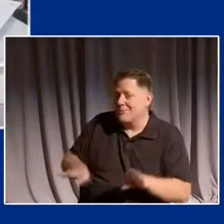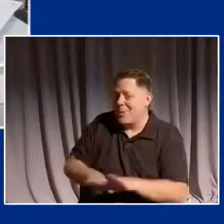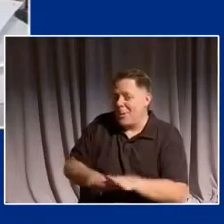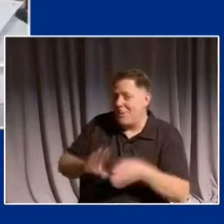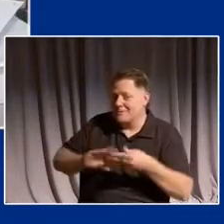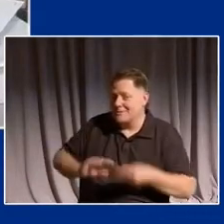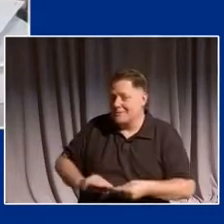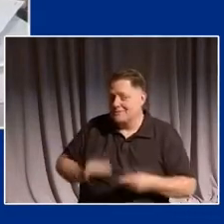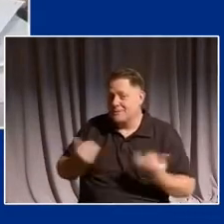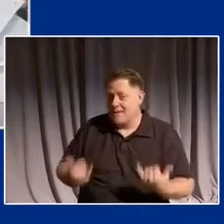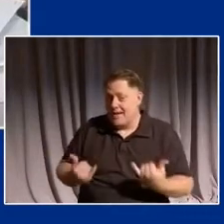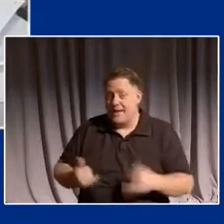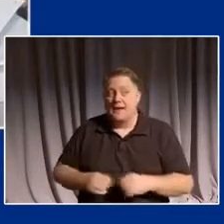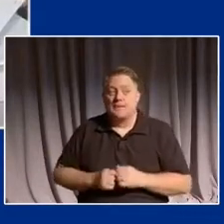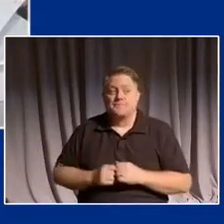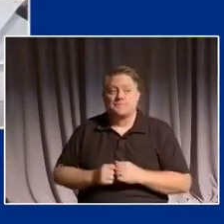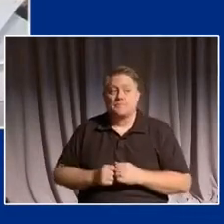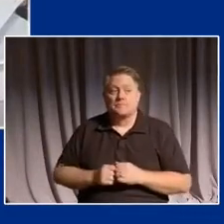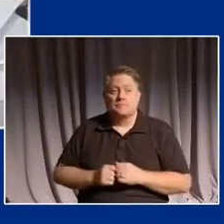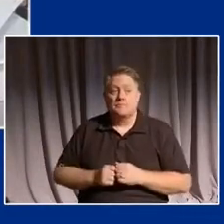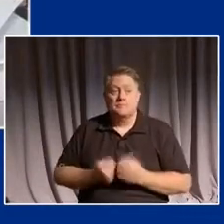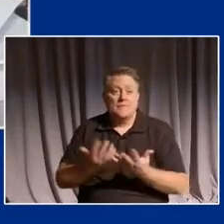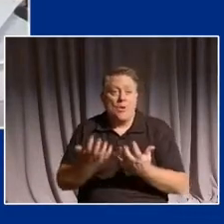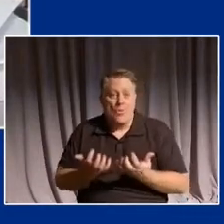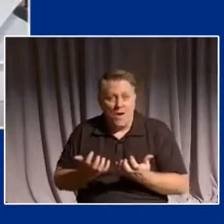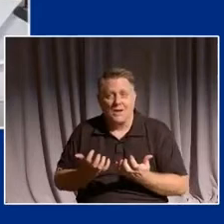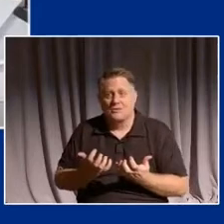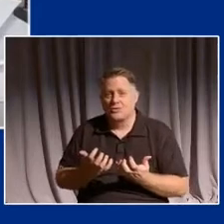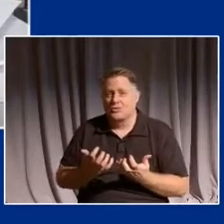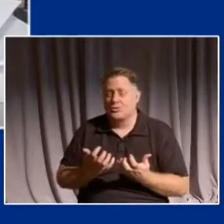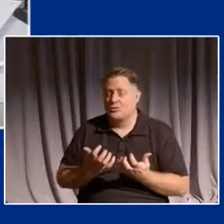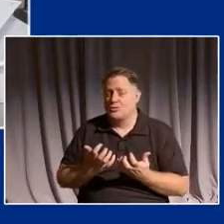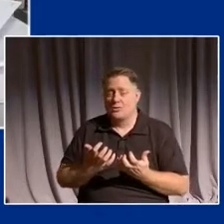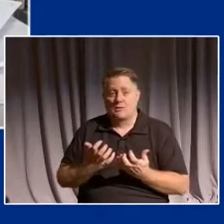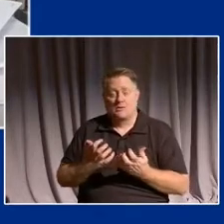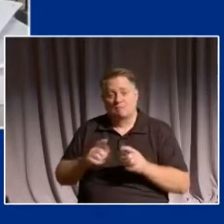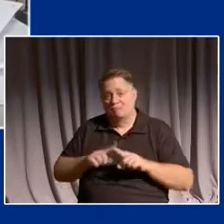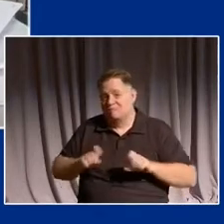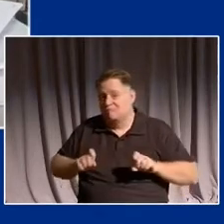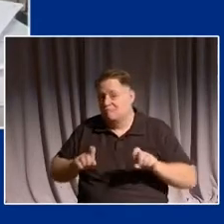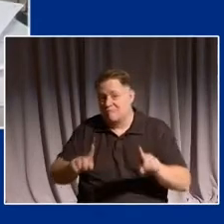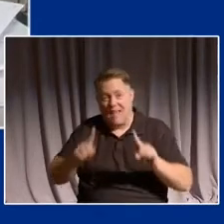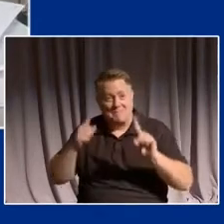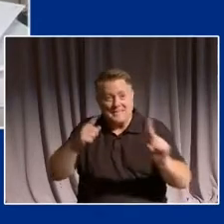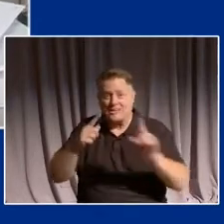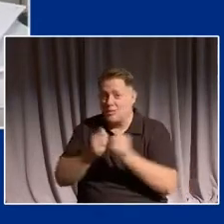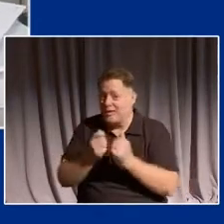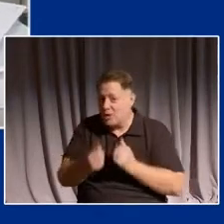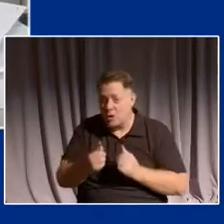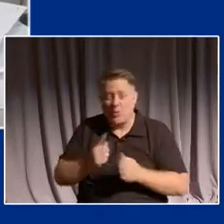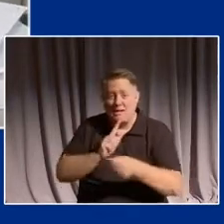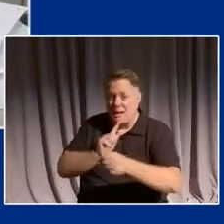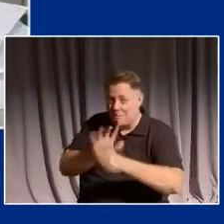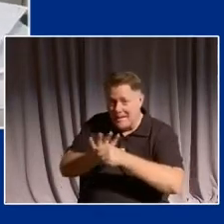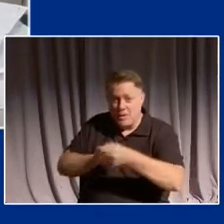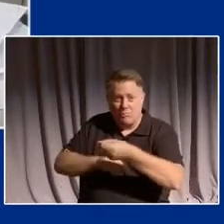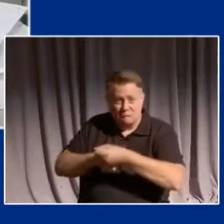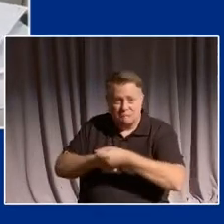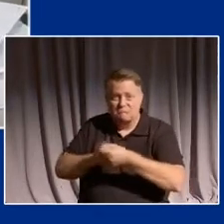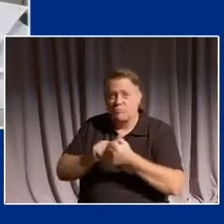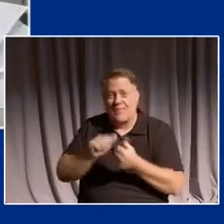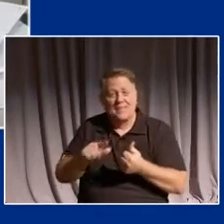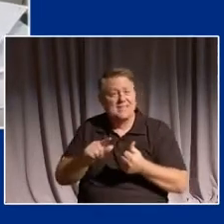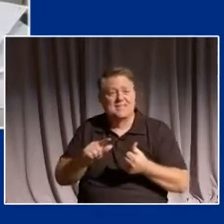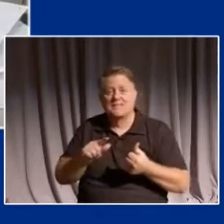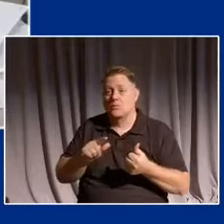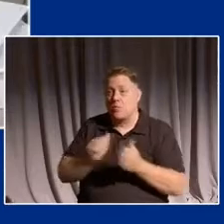close this day. I want to stay in mission with all of you. I want to stay committed to this issue with all of you. And